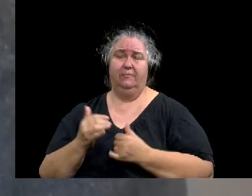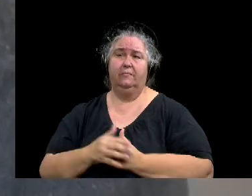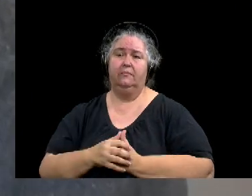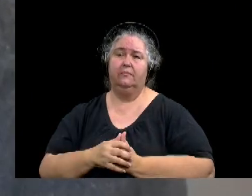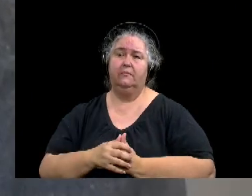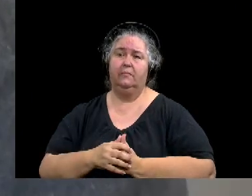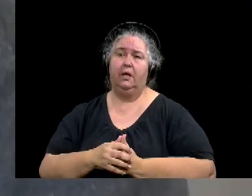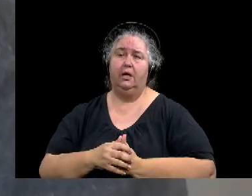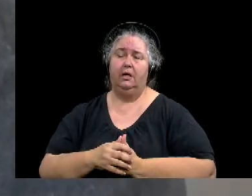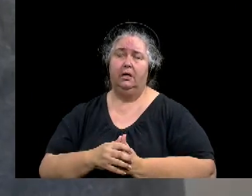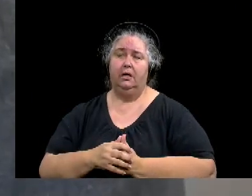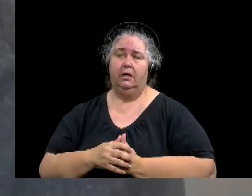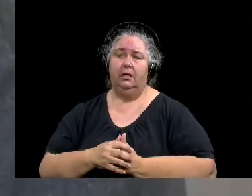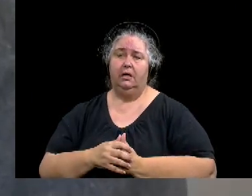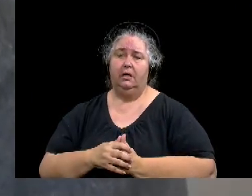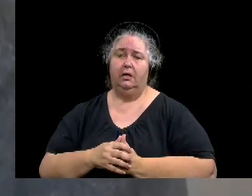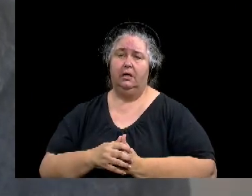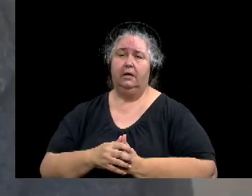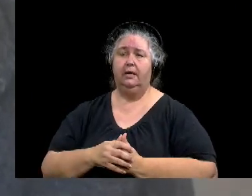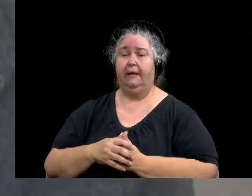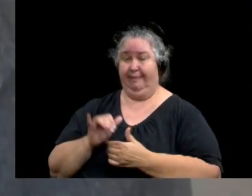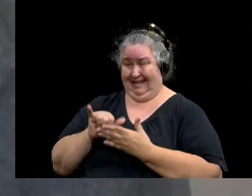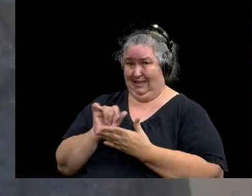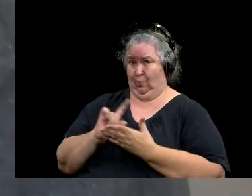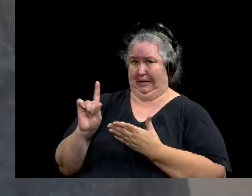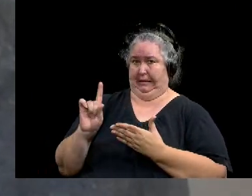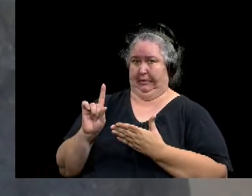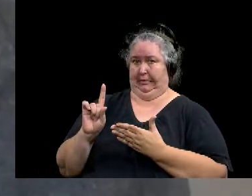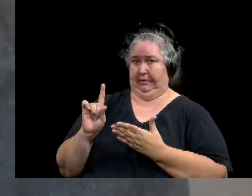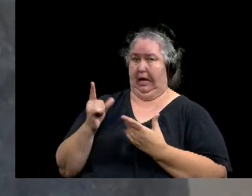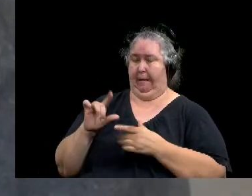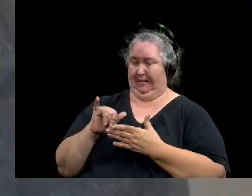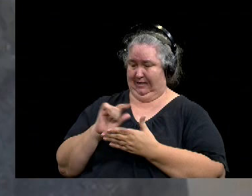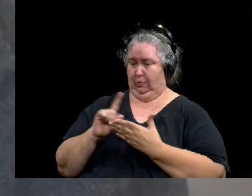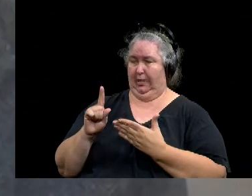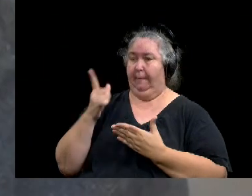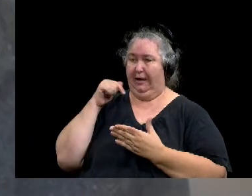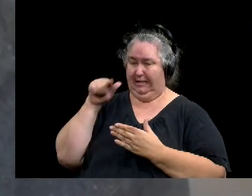that have occurred this week due to this virus.